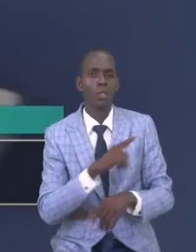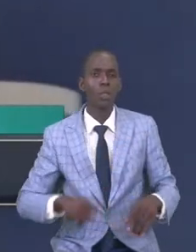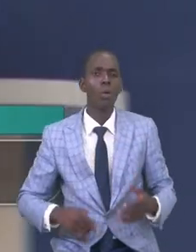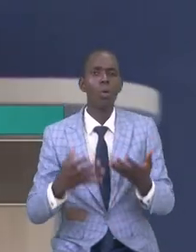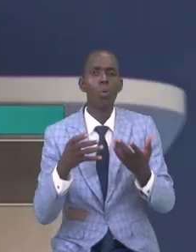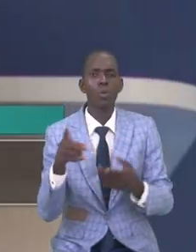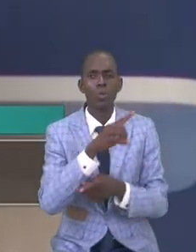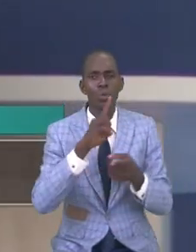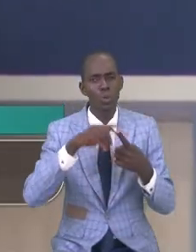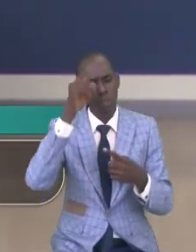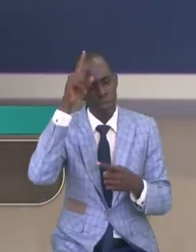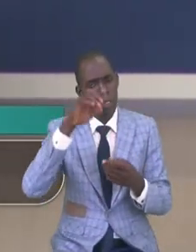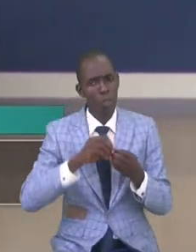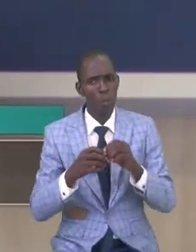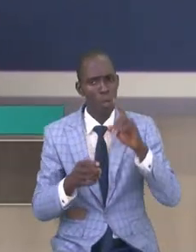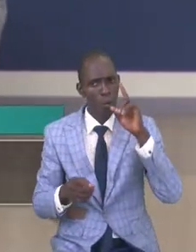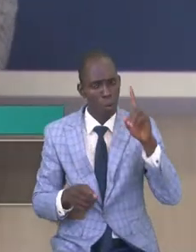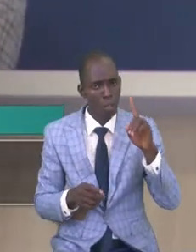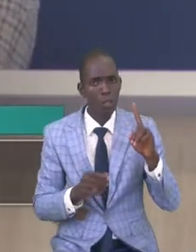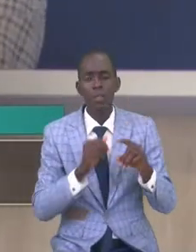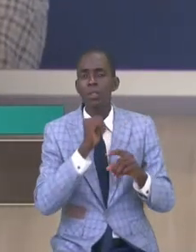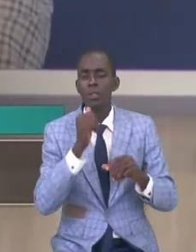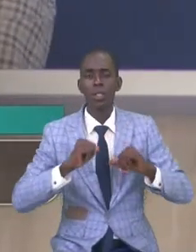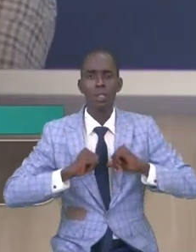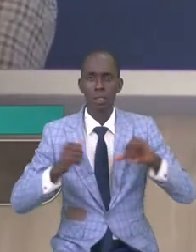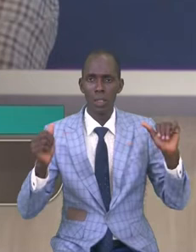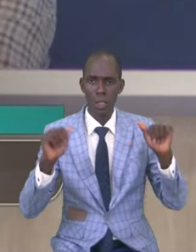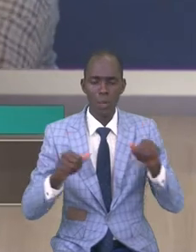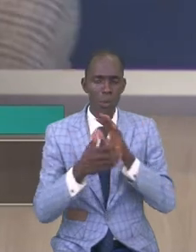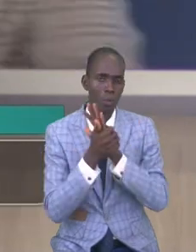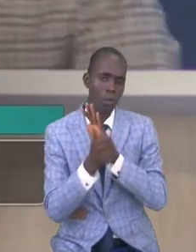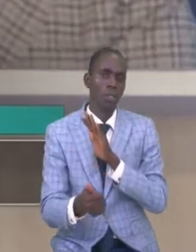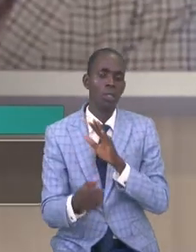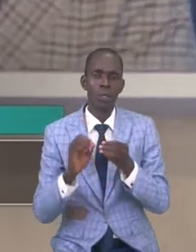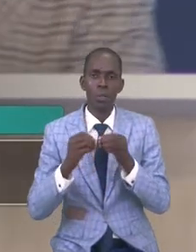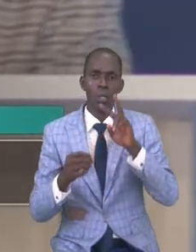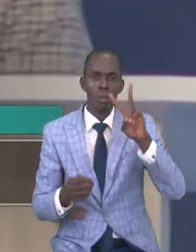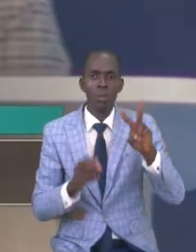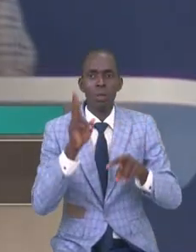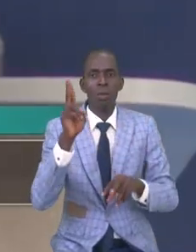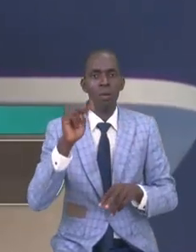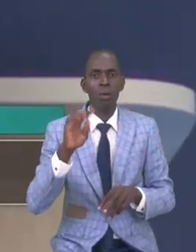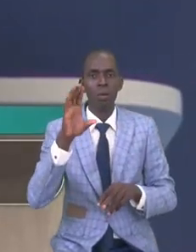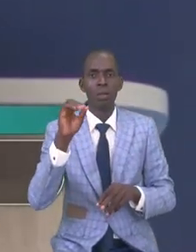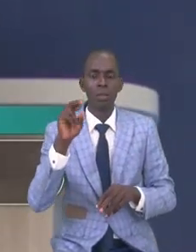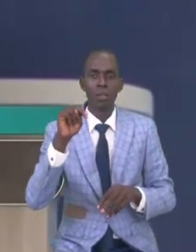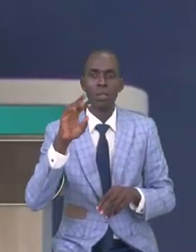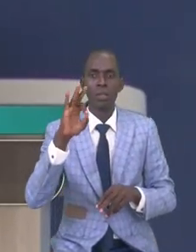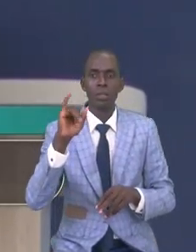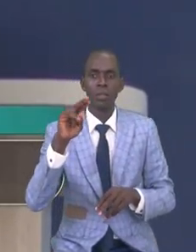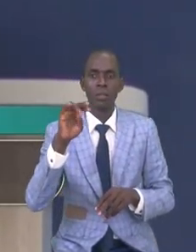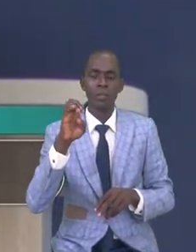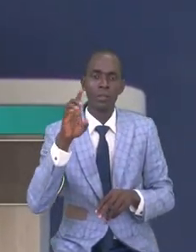understand, number one, undeniable potential. Number two is